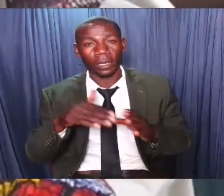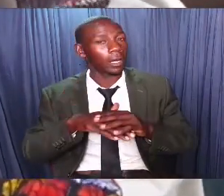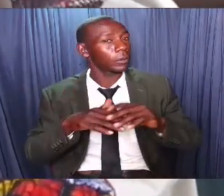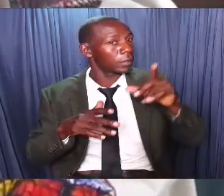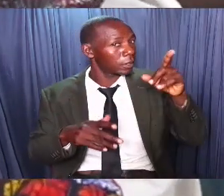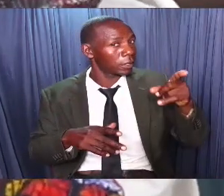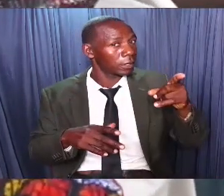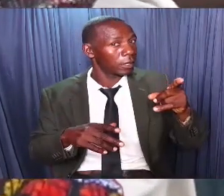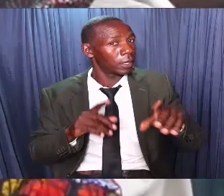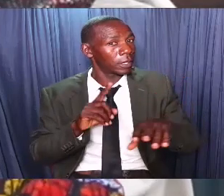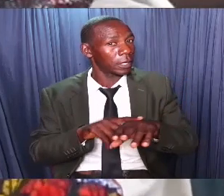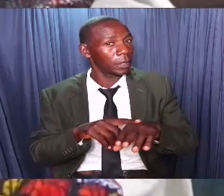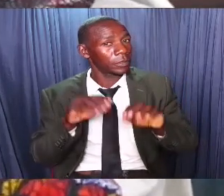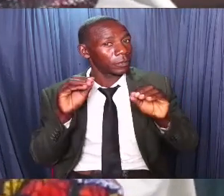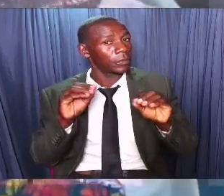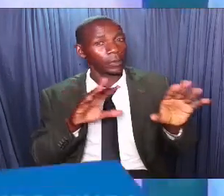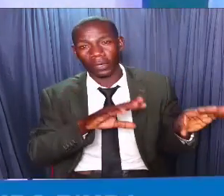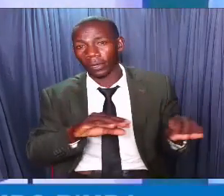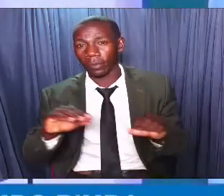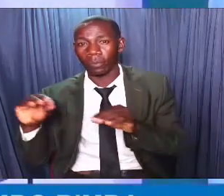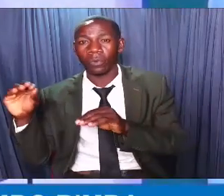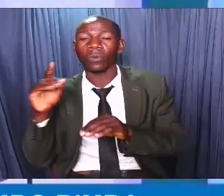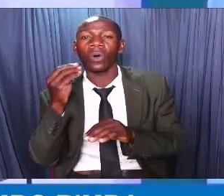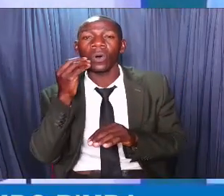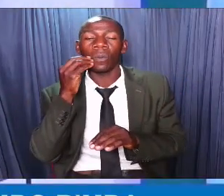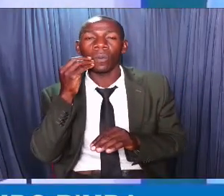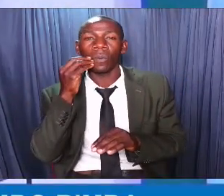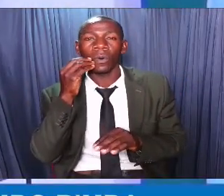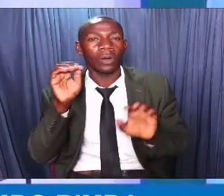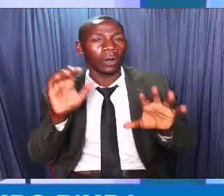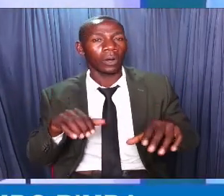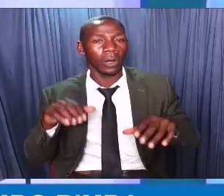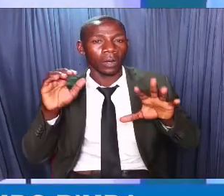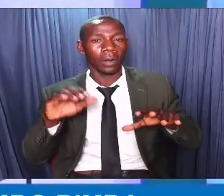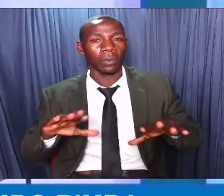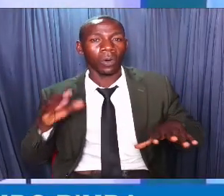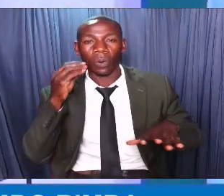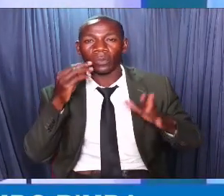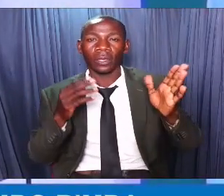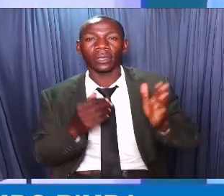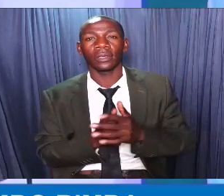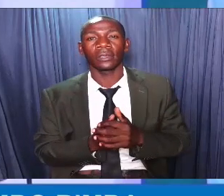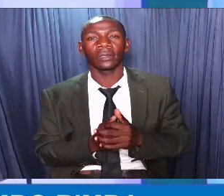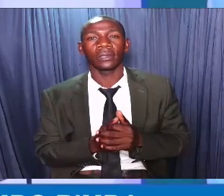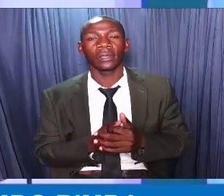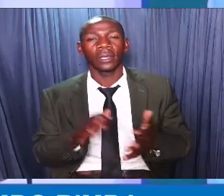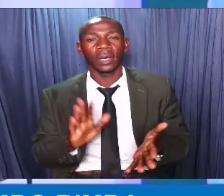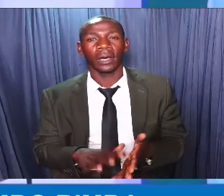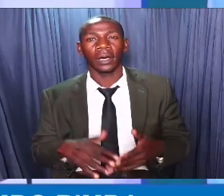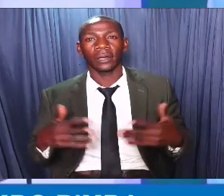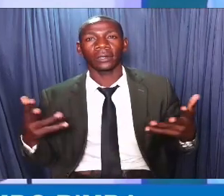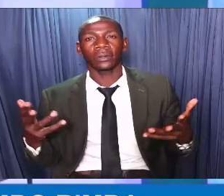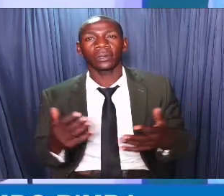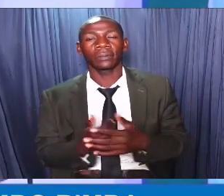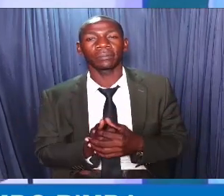down there during the service. Atafunganya aende nyumbani sasa. She'll pack and go to the home. Kalime huko huko. You go and do farming in your home.